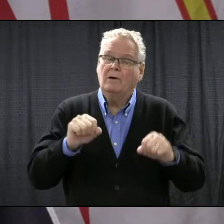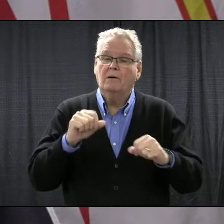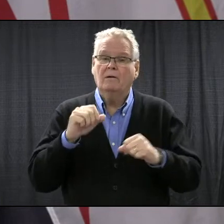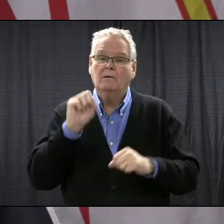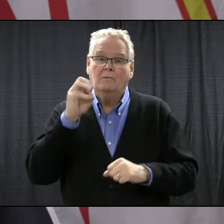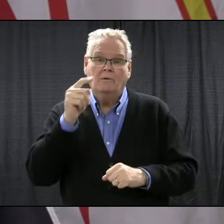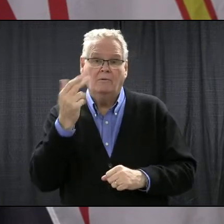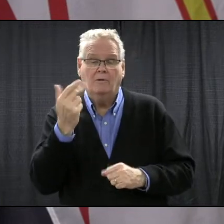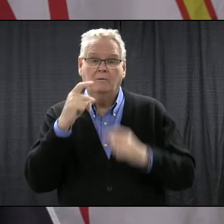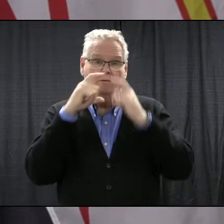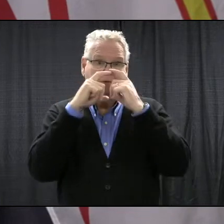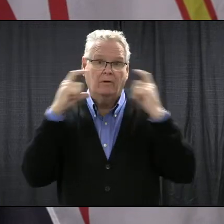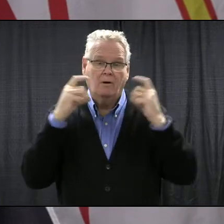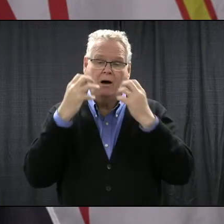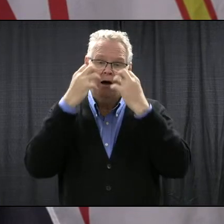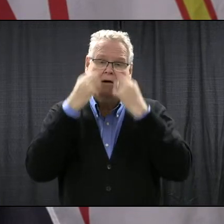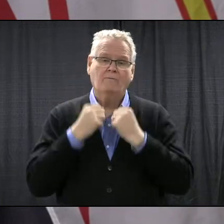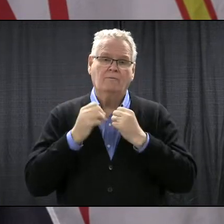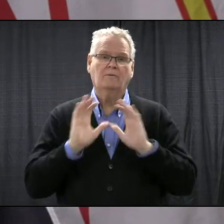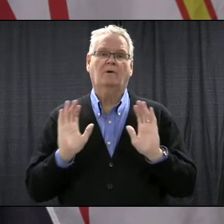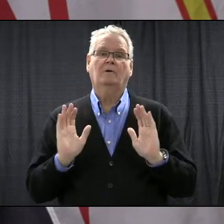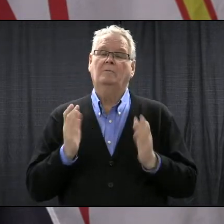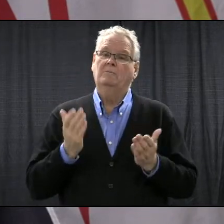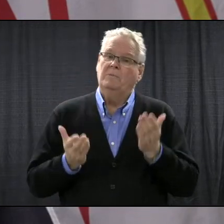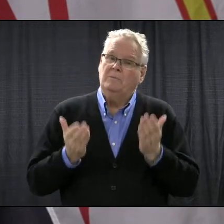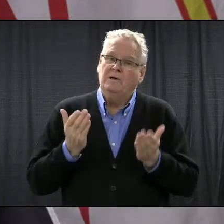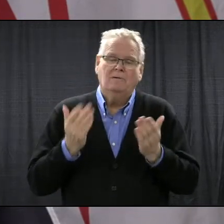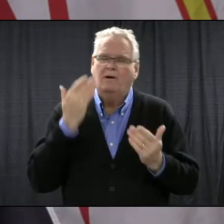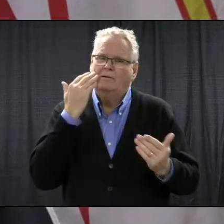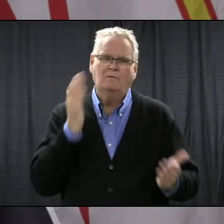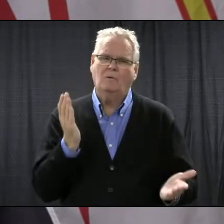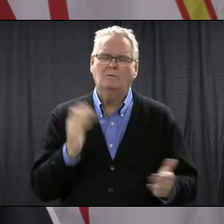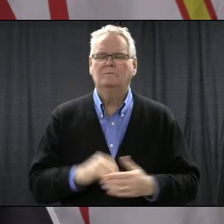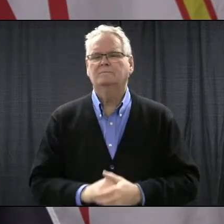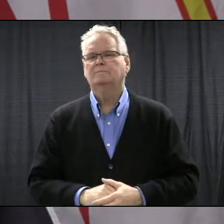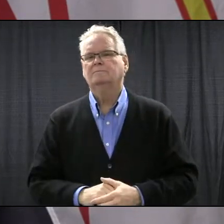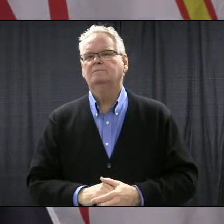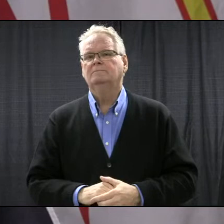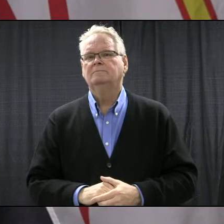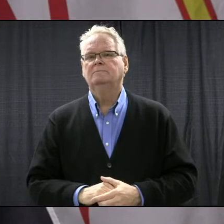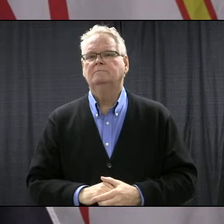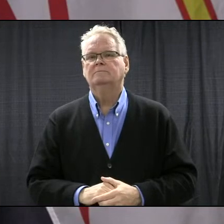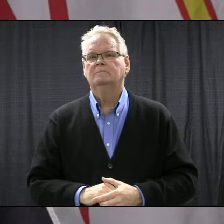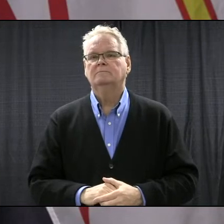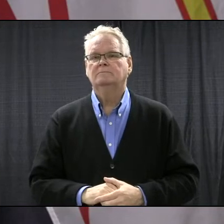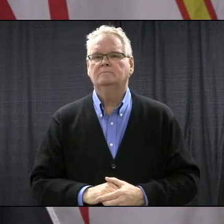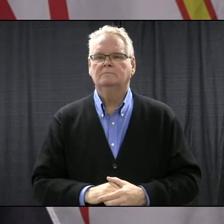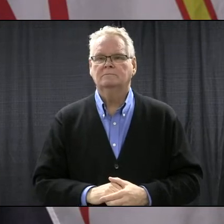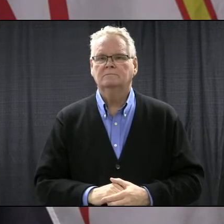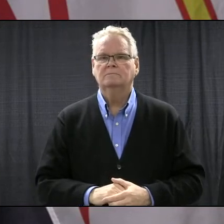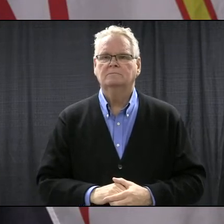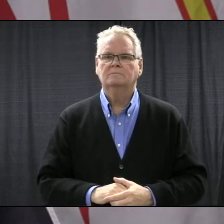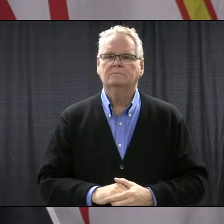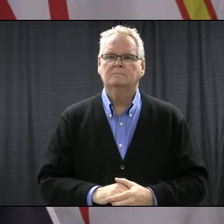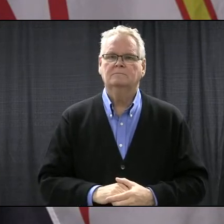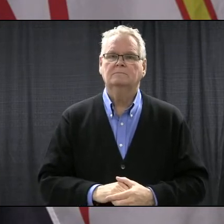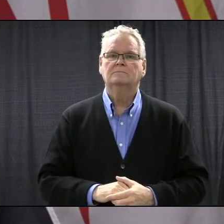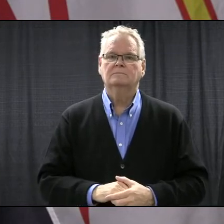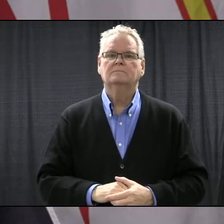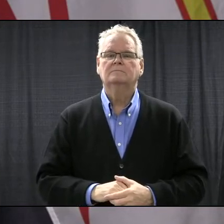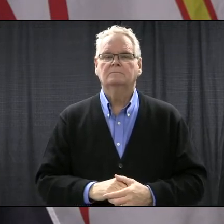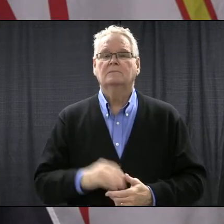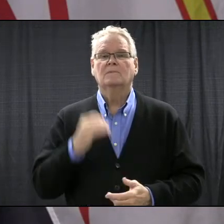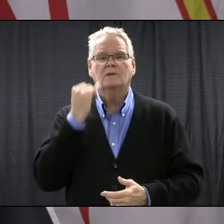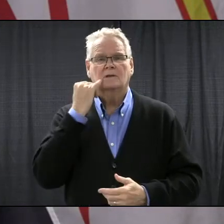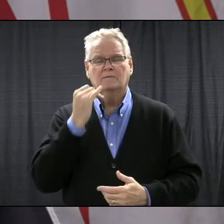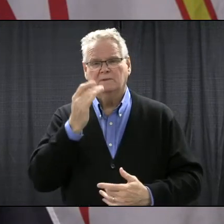find each and every case in time to contain it and prevent the spread. This is where your part comes in. If you